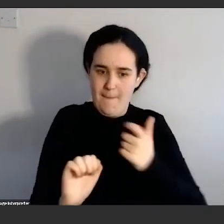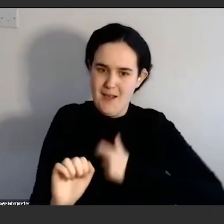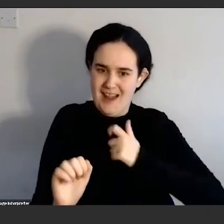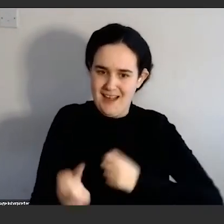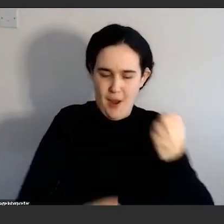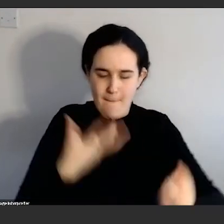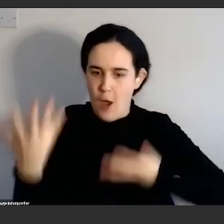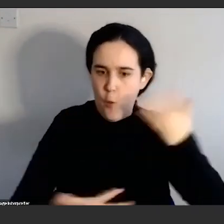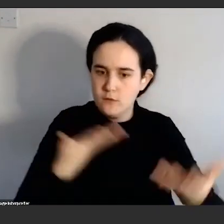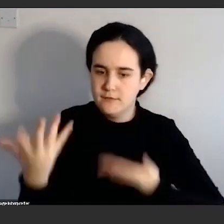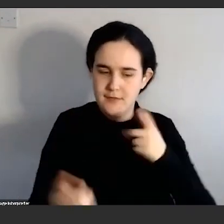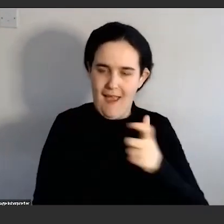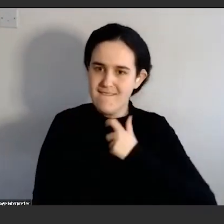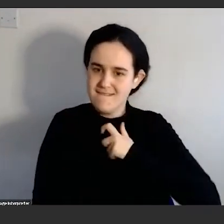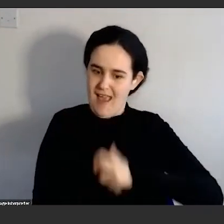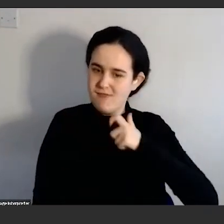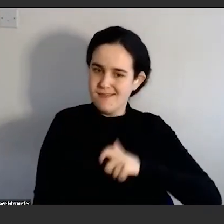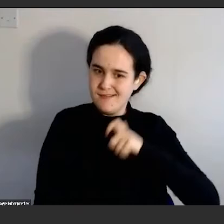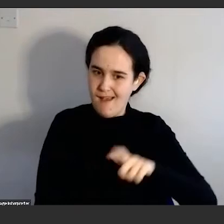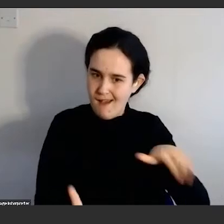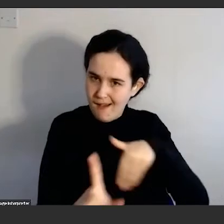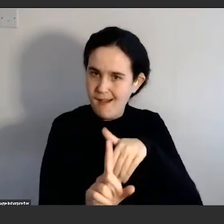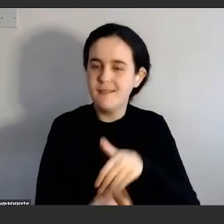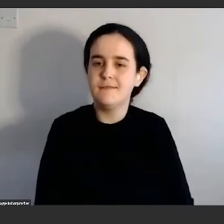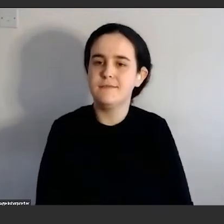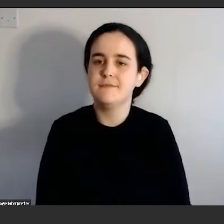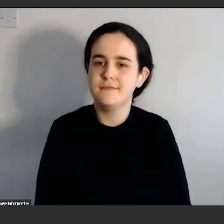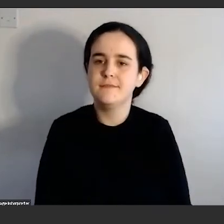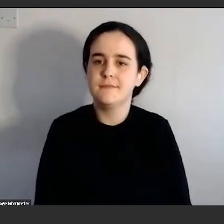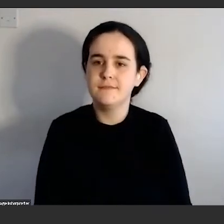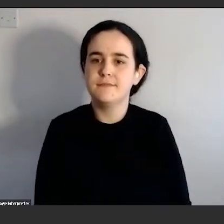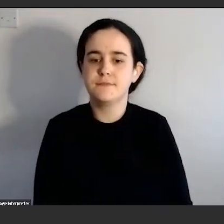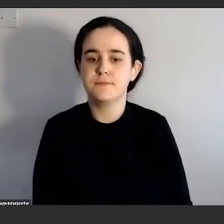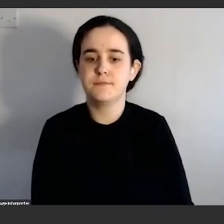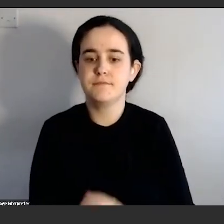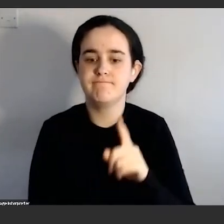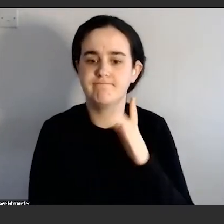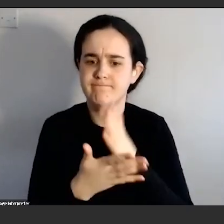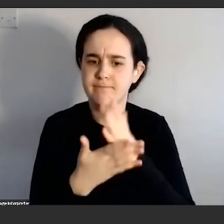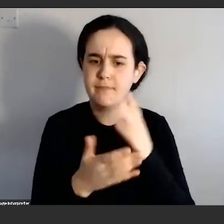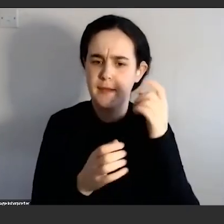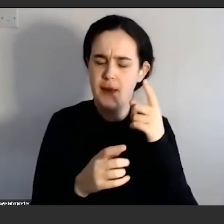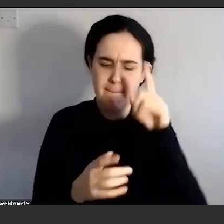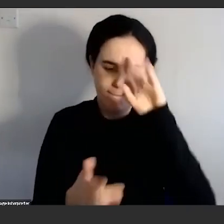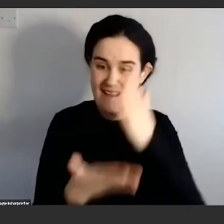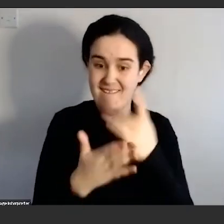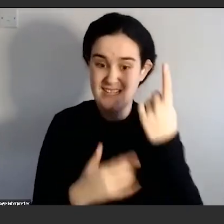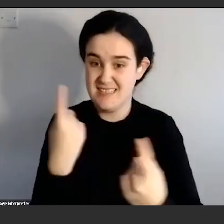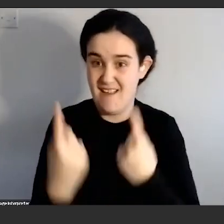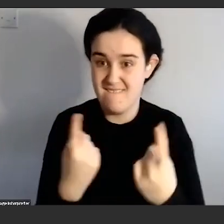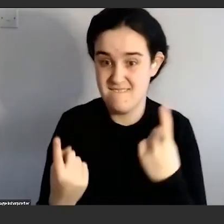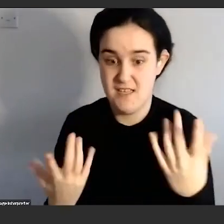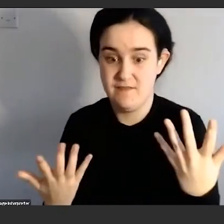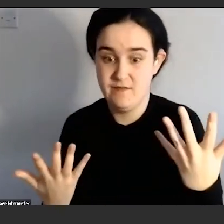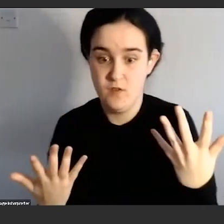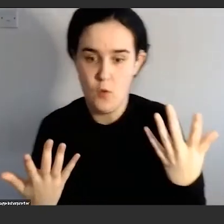message, always believe in yourselves. Know who you are and choose the best qualities within you